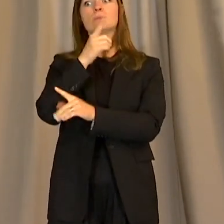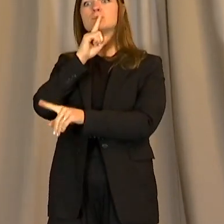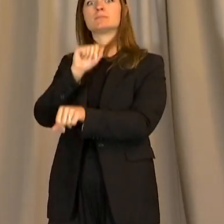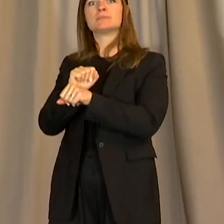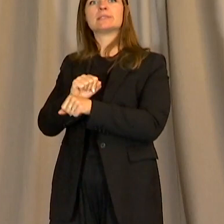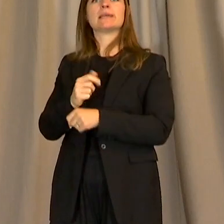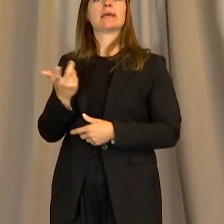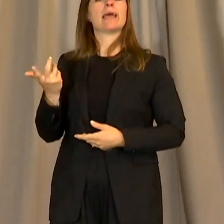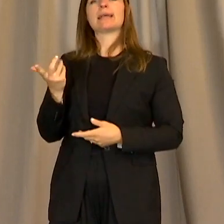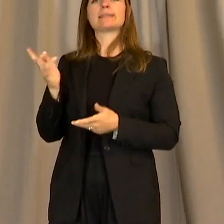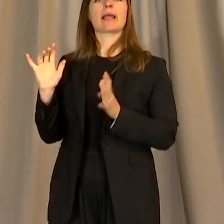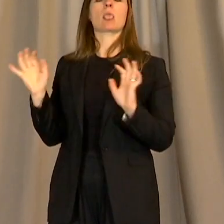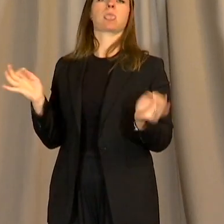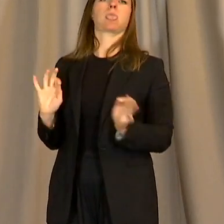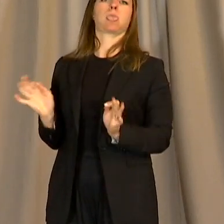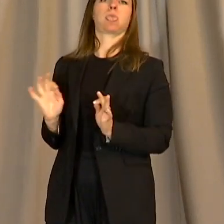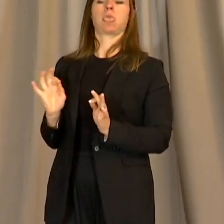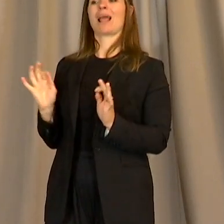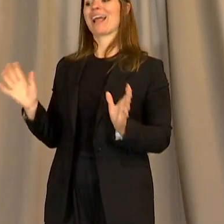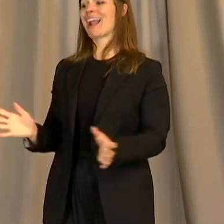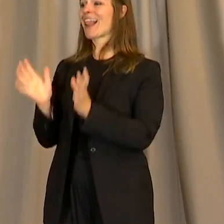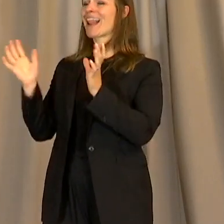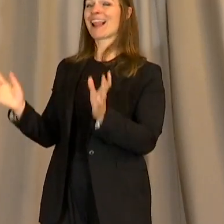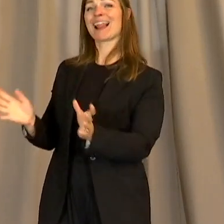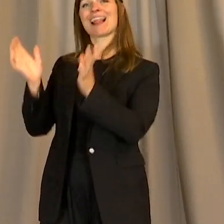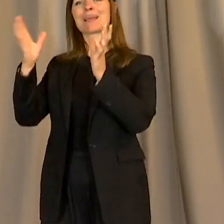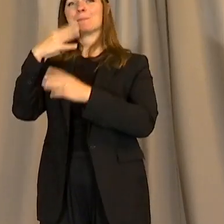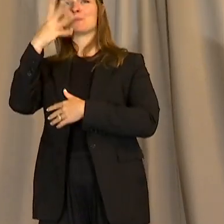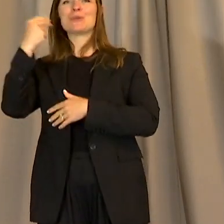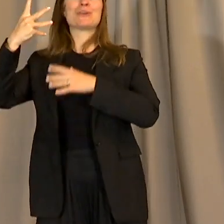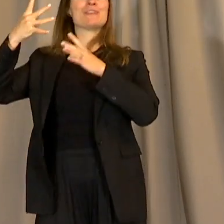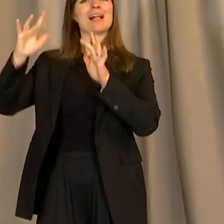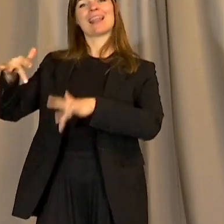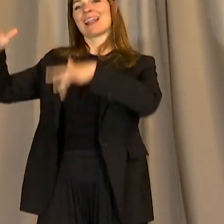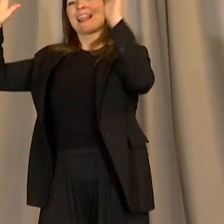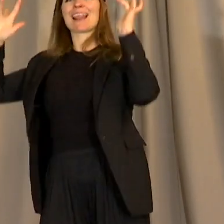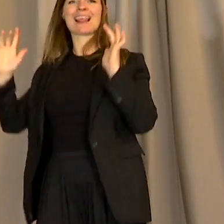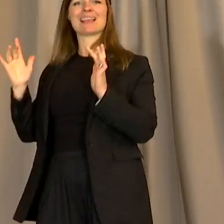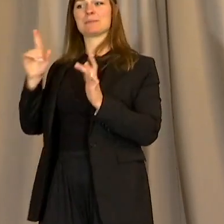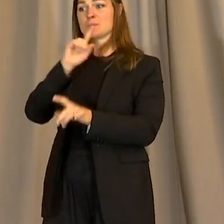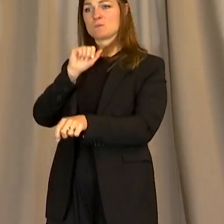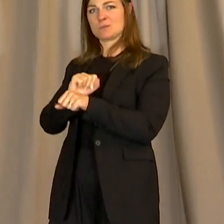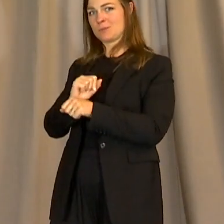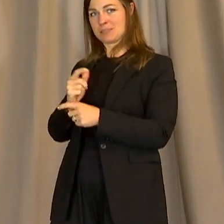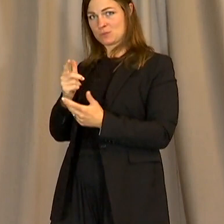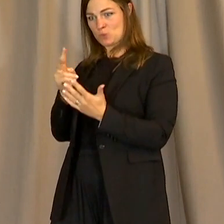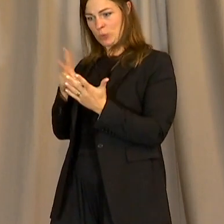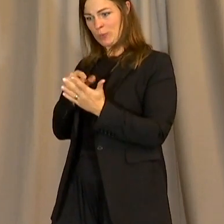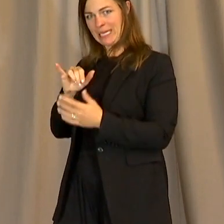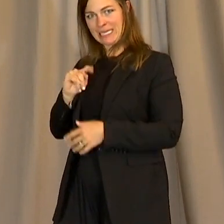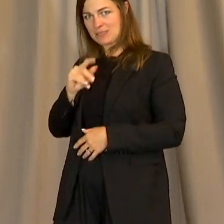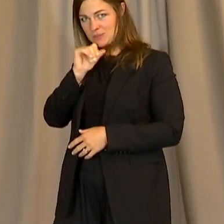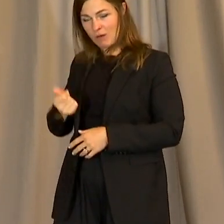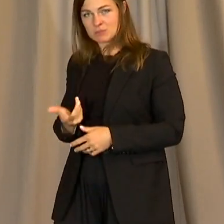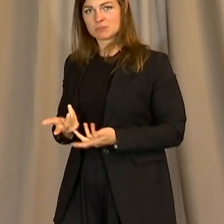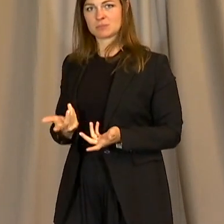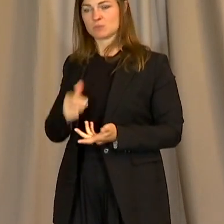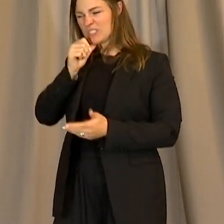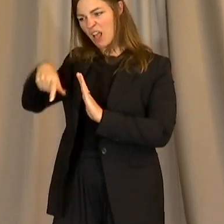milquetoast, is a lot of flowery words on a paper that we don't ever go to, right? You just shelve